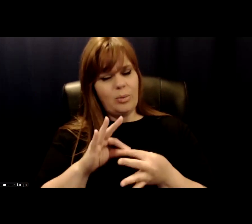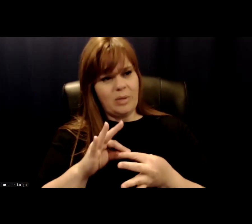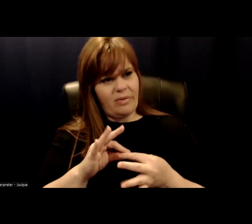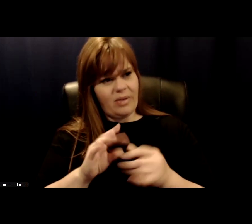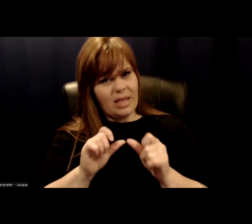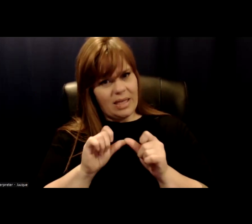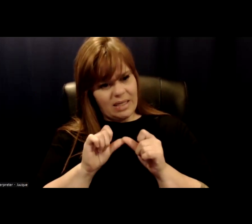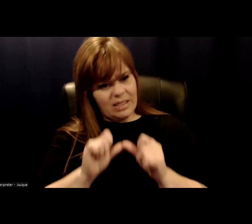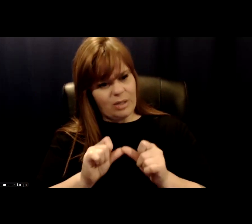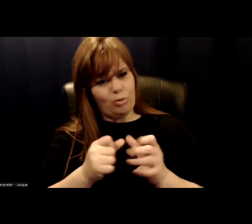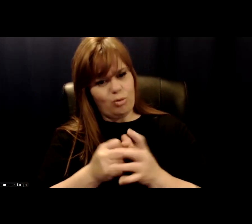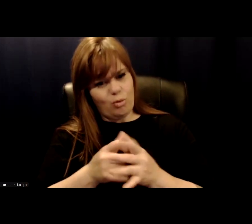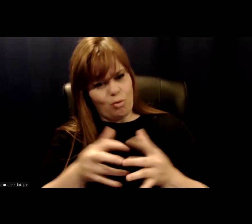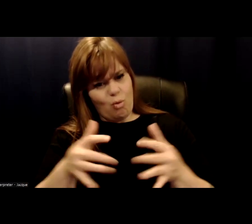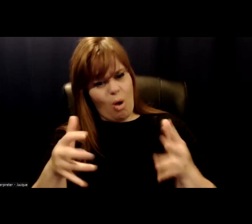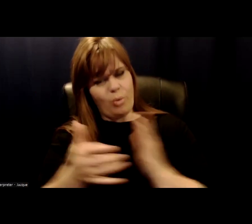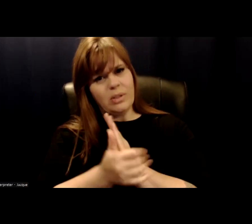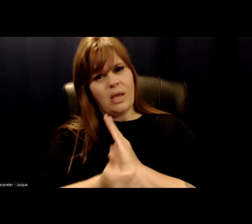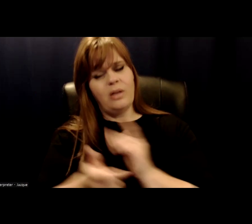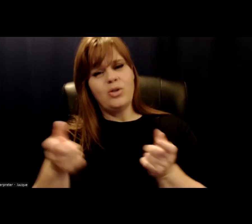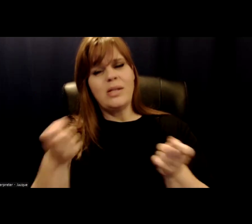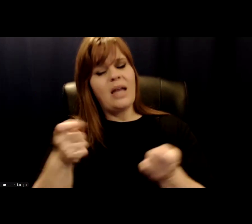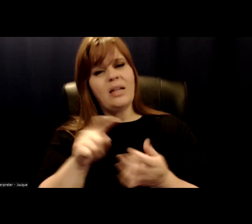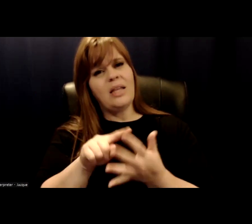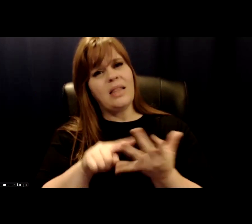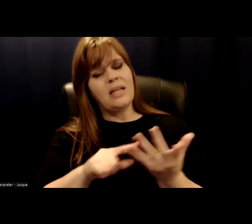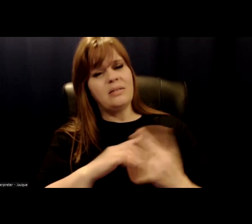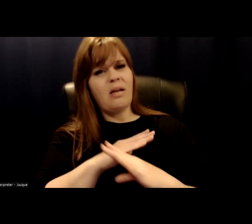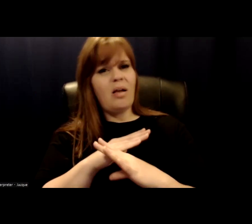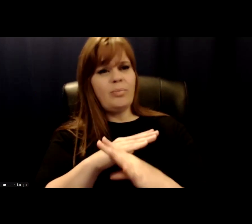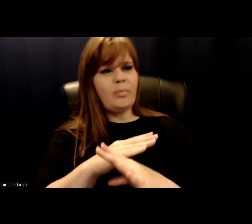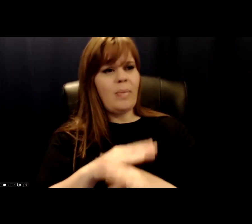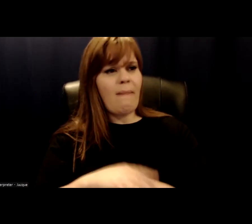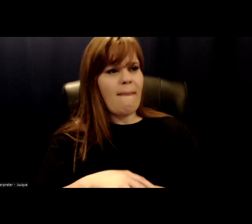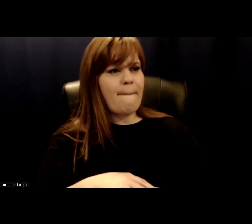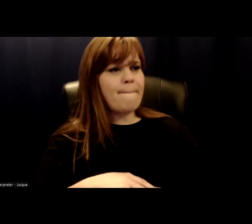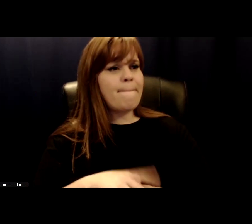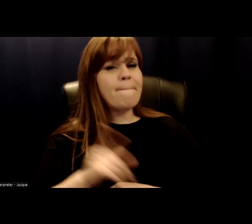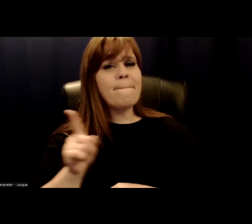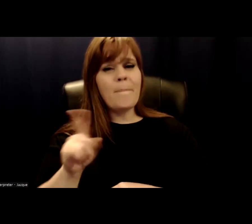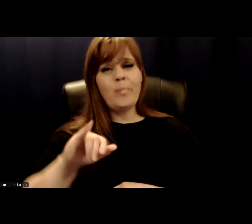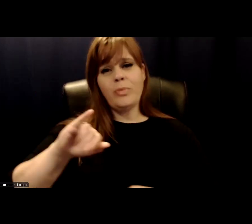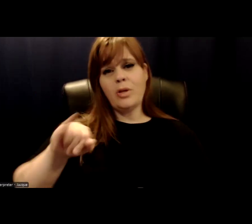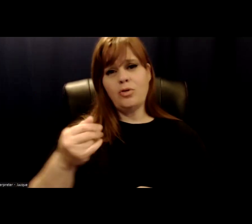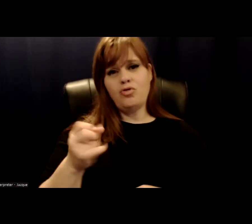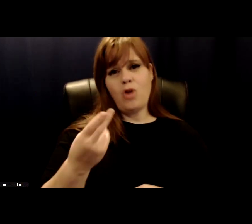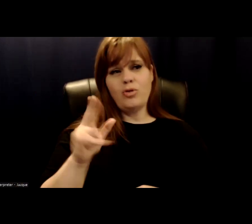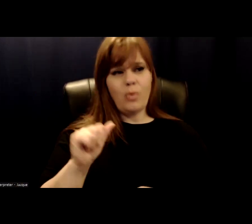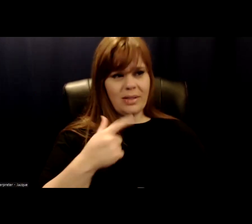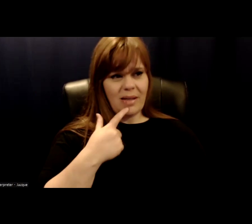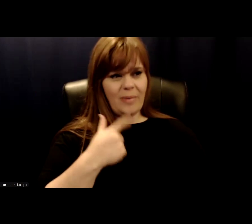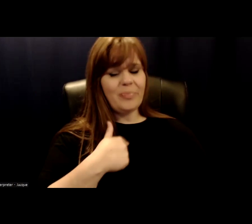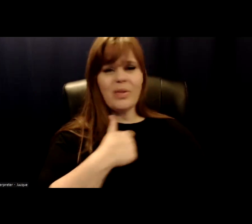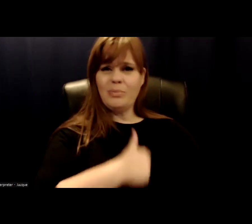in your skill, just handling these obstacles? I'm sorry that you're going through that. That's really tough.